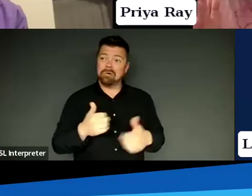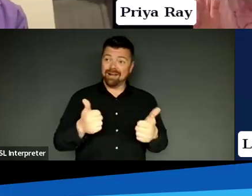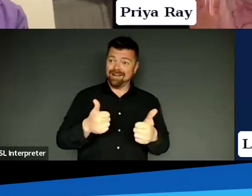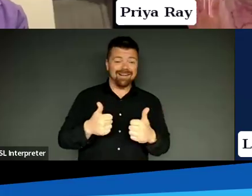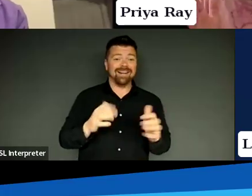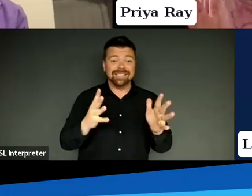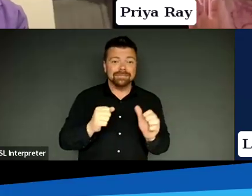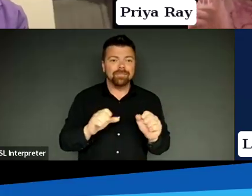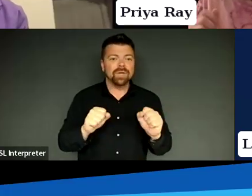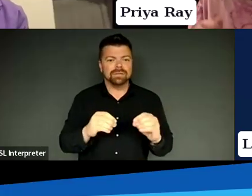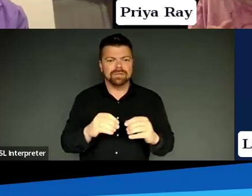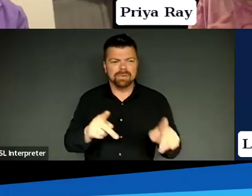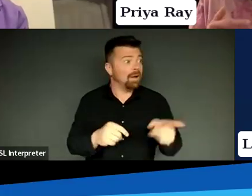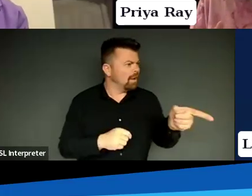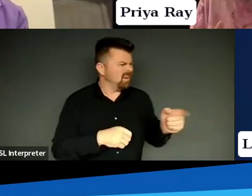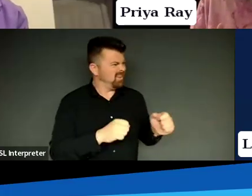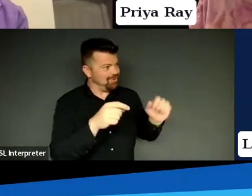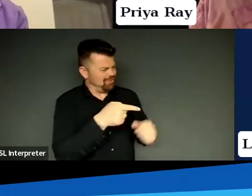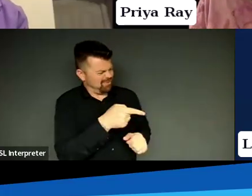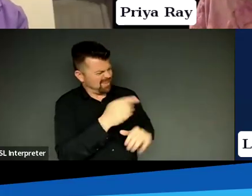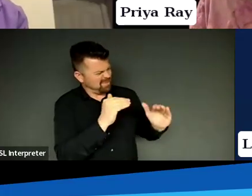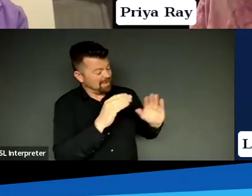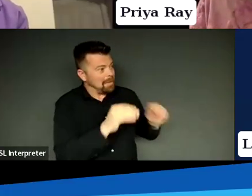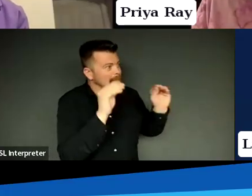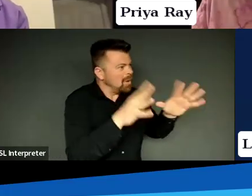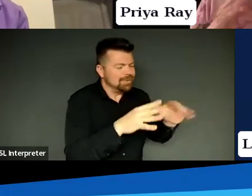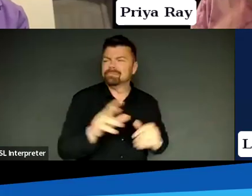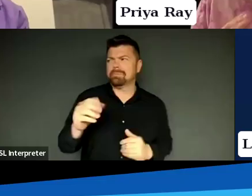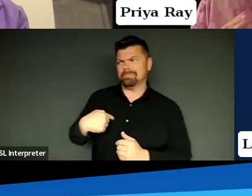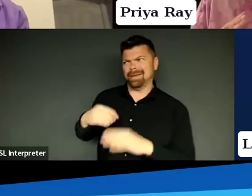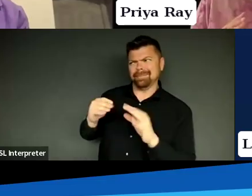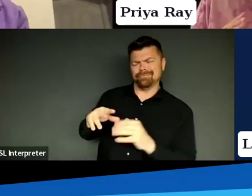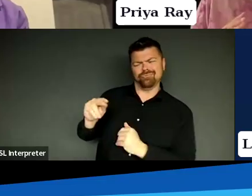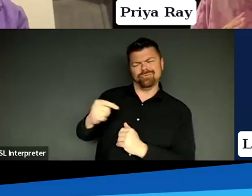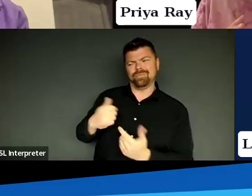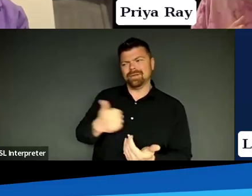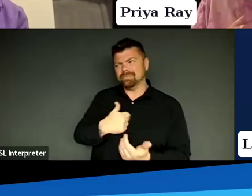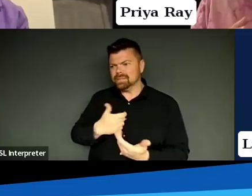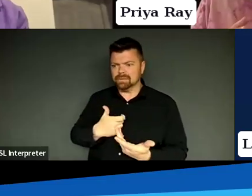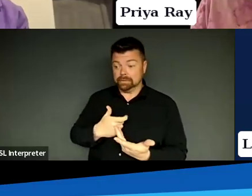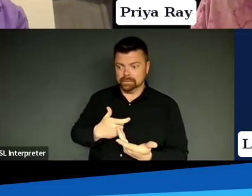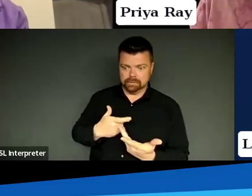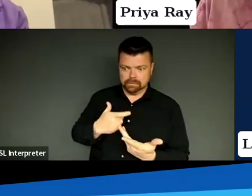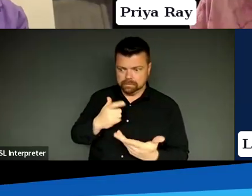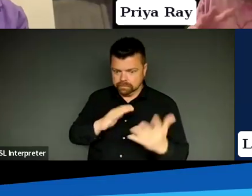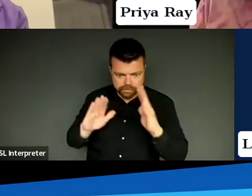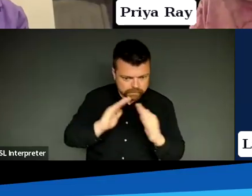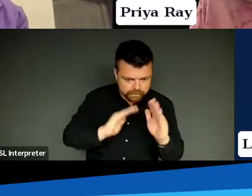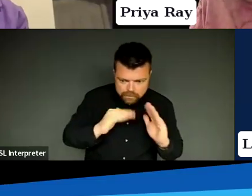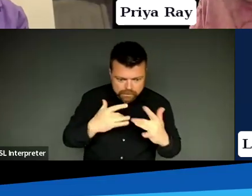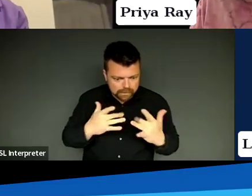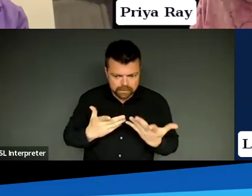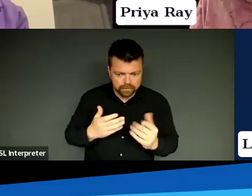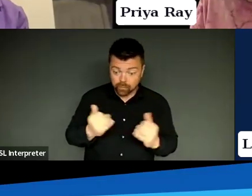people are like, oh, you're like a magician. I was like, no, not a magician. I just got really freaked out and got every single